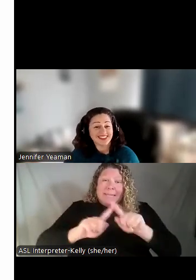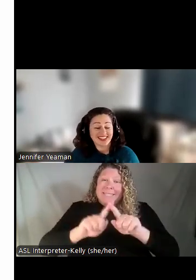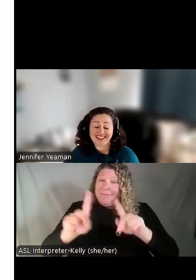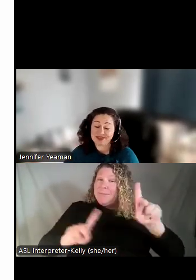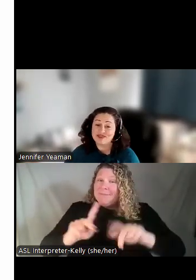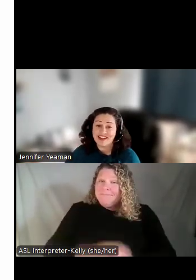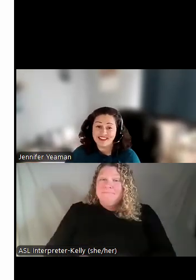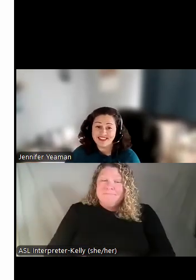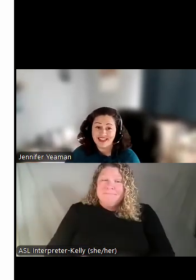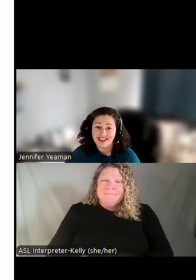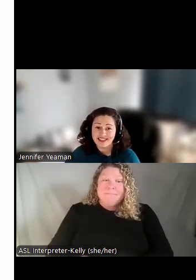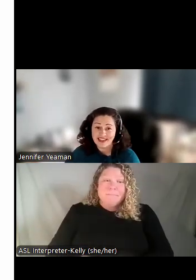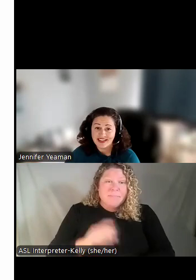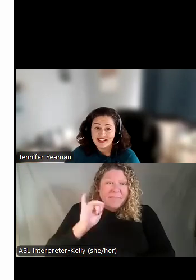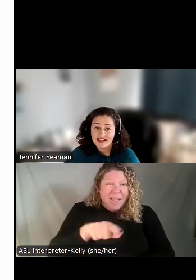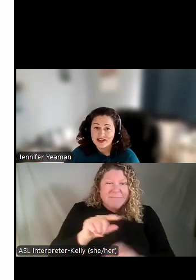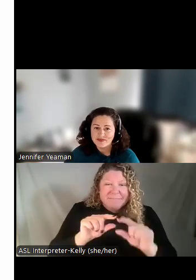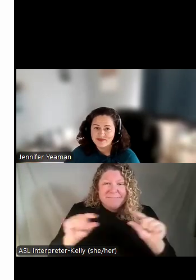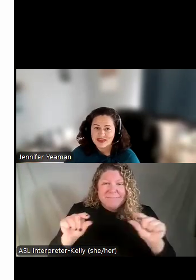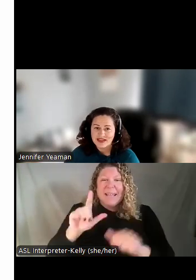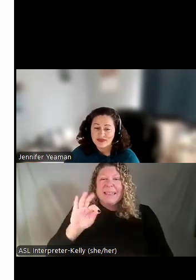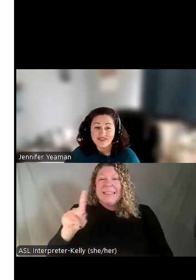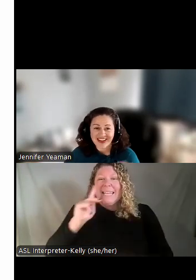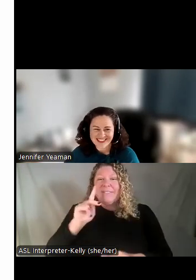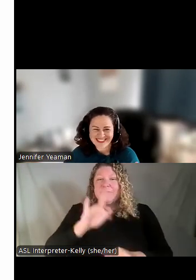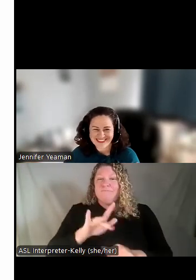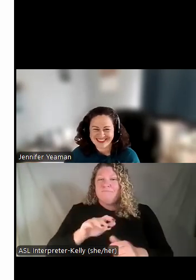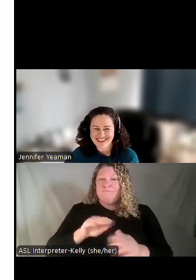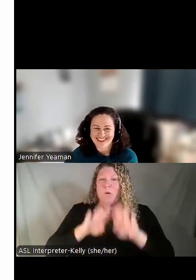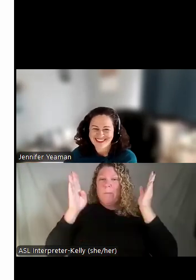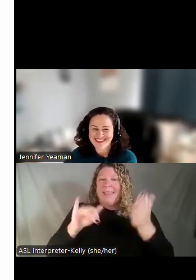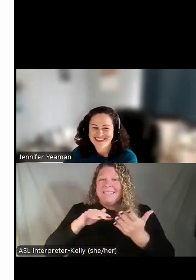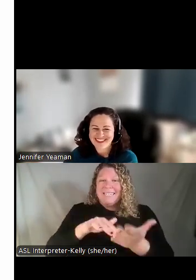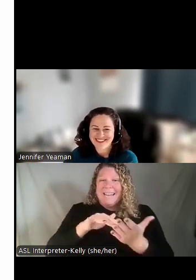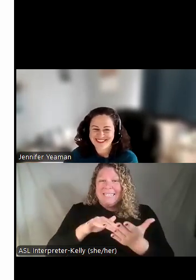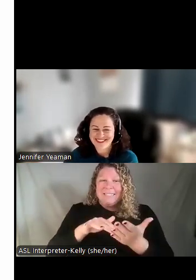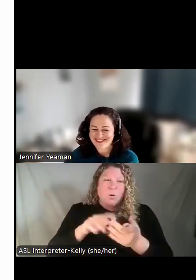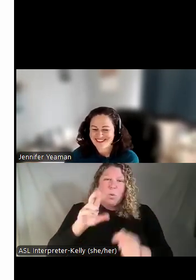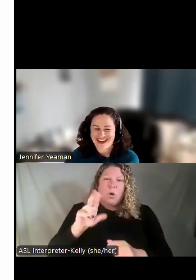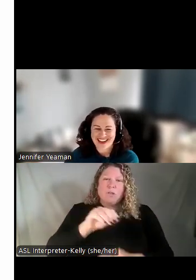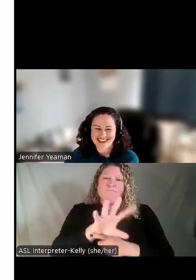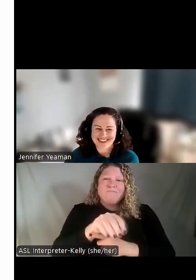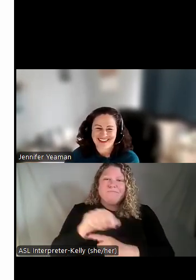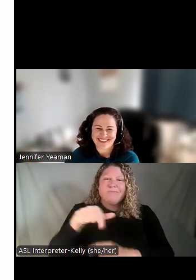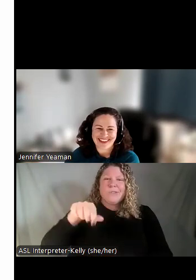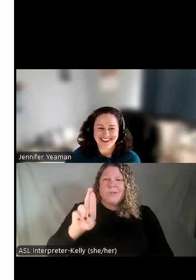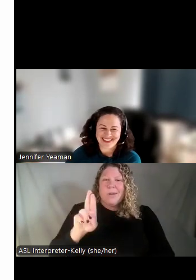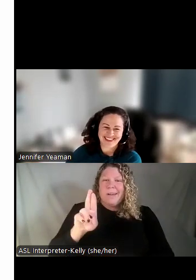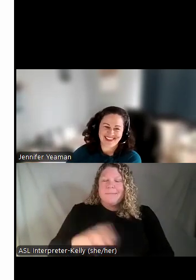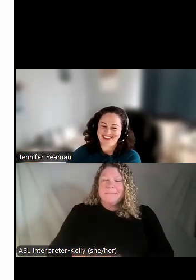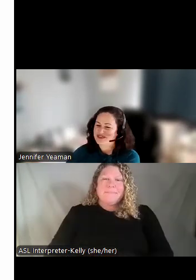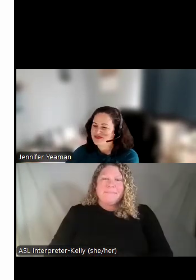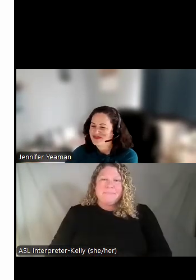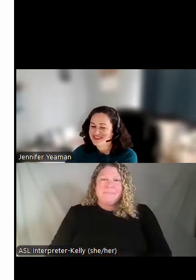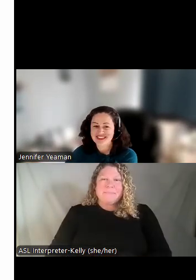So a link to the study is provided in the slide deck, but I've also included a QR code for those that may want to access it right away.